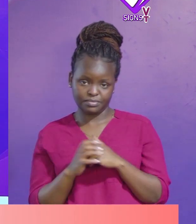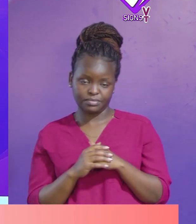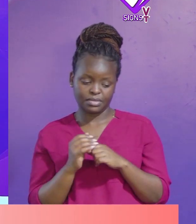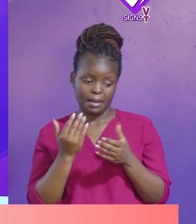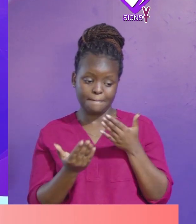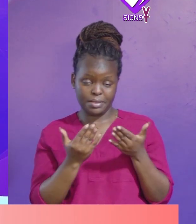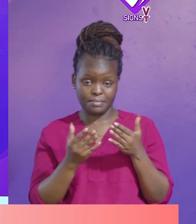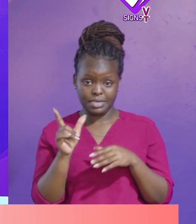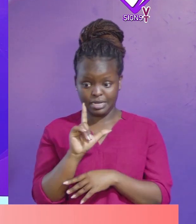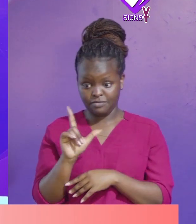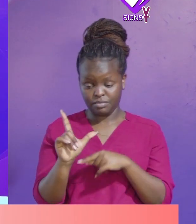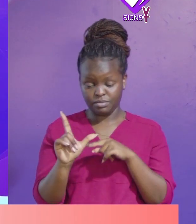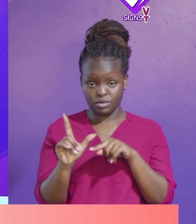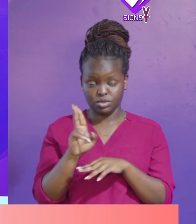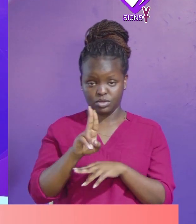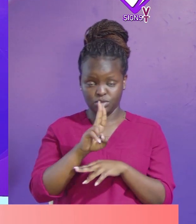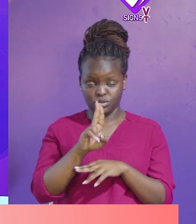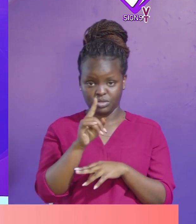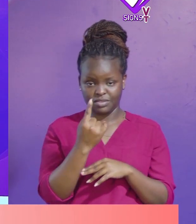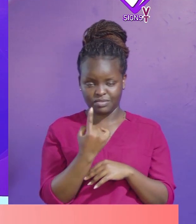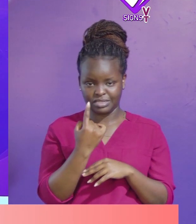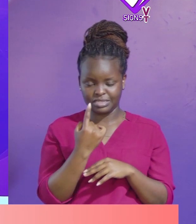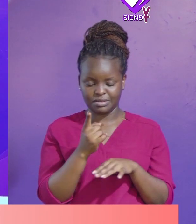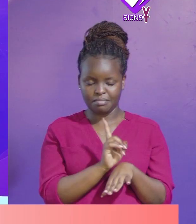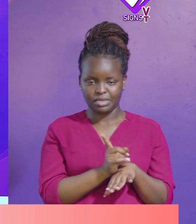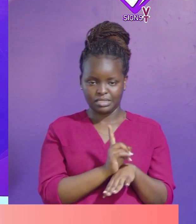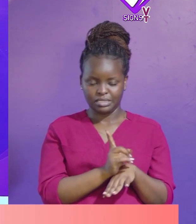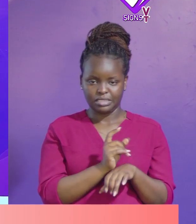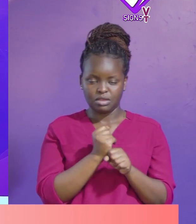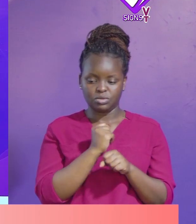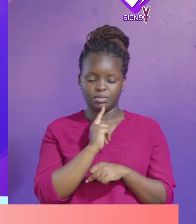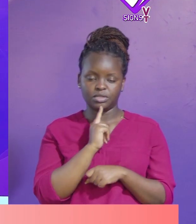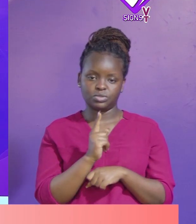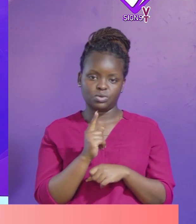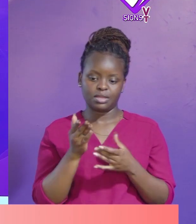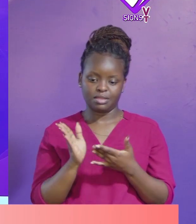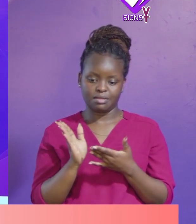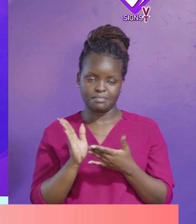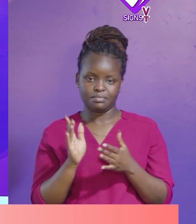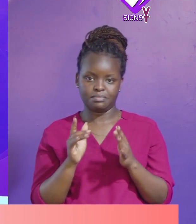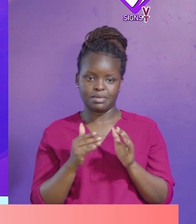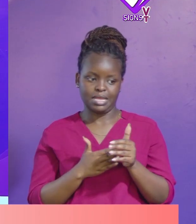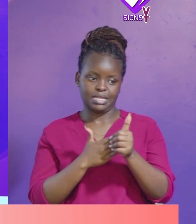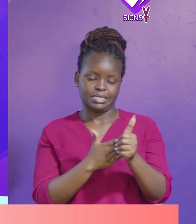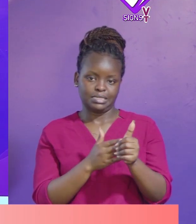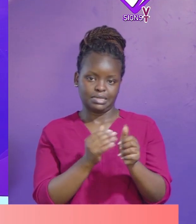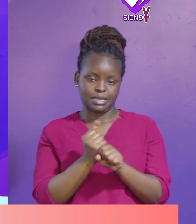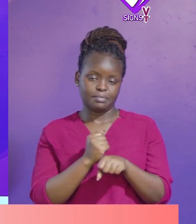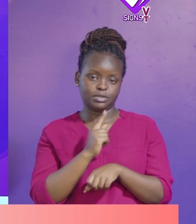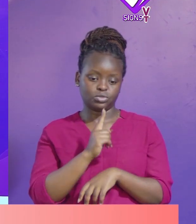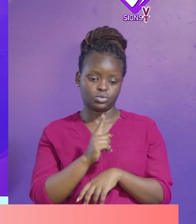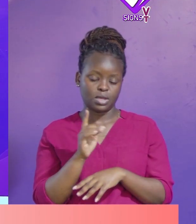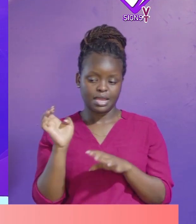maybe Liverpool used the first minutes to make sure that they were leading, to make sure that Everton were